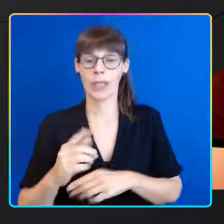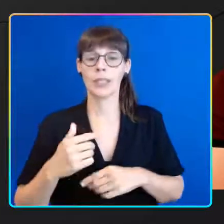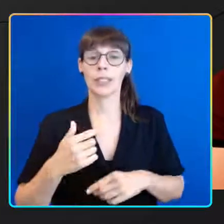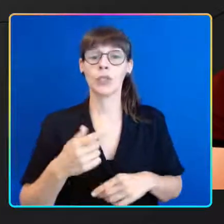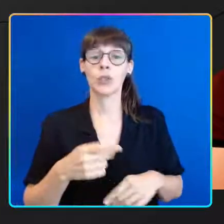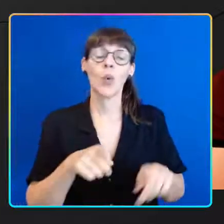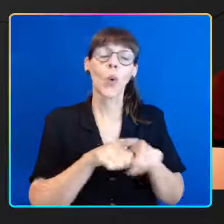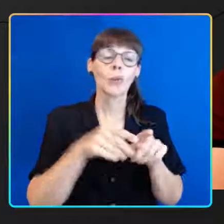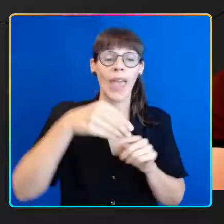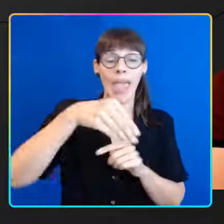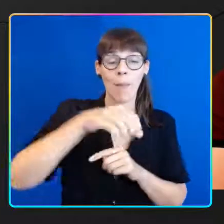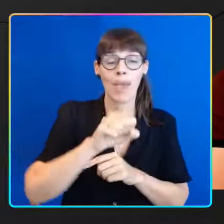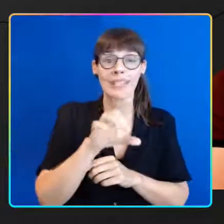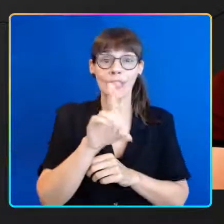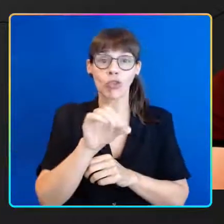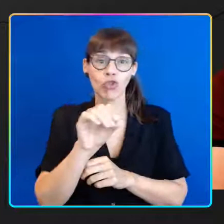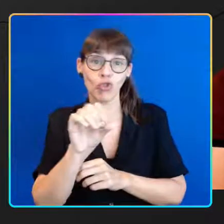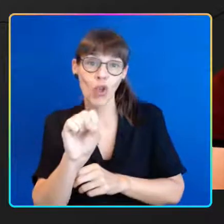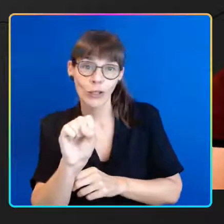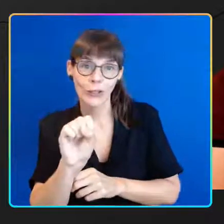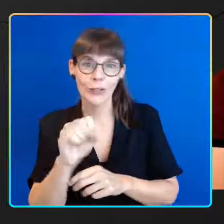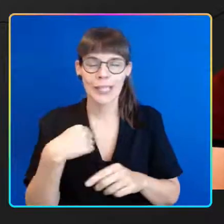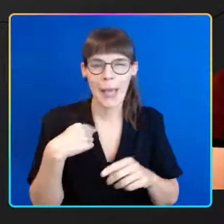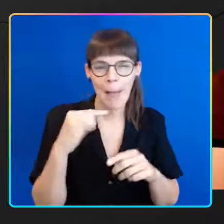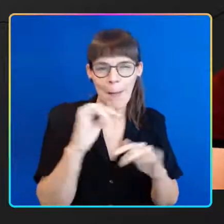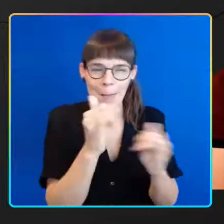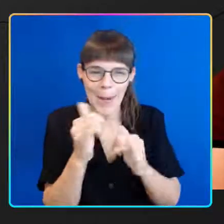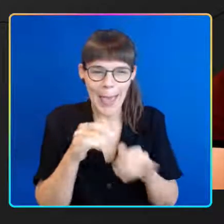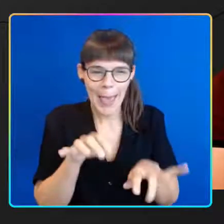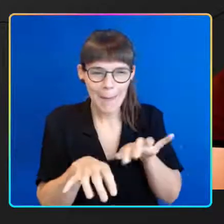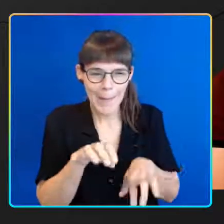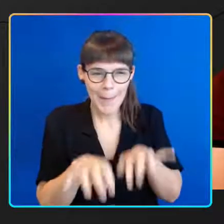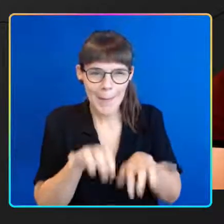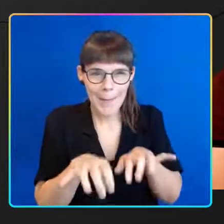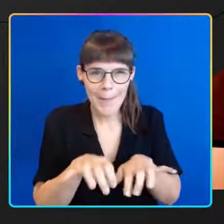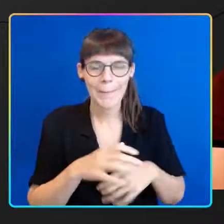3.2. Wow. I remember back then.